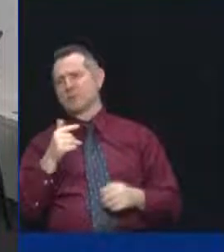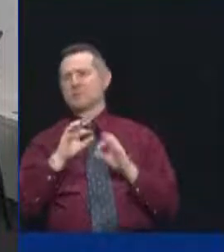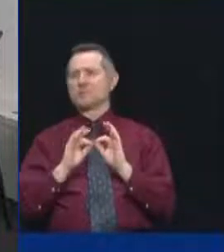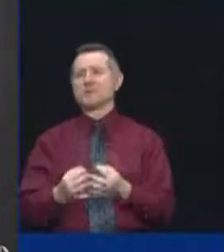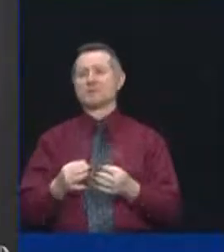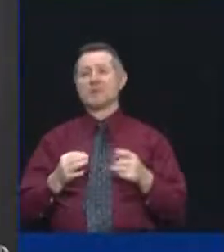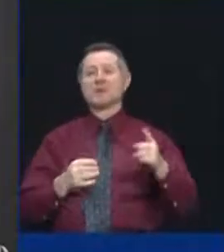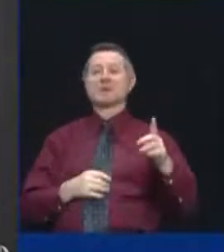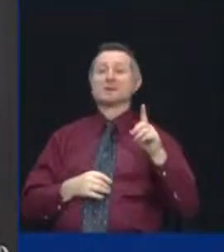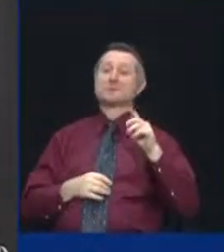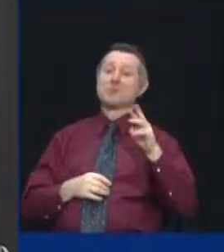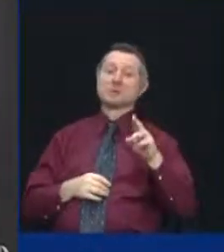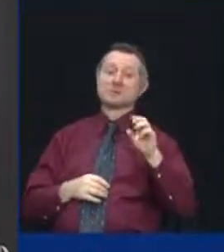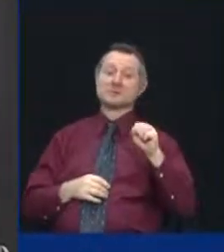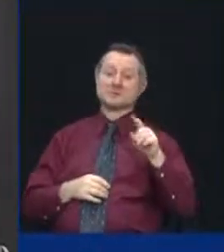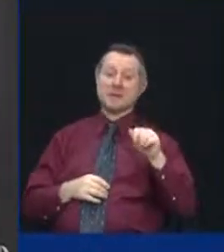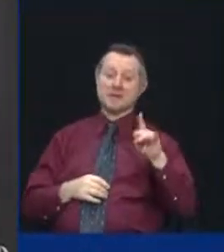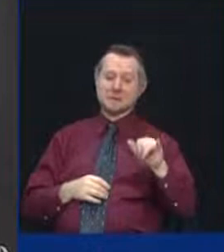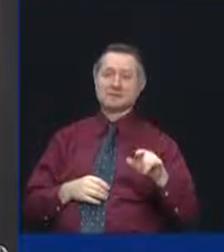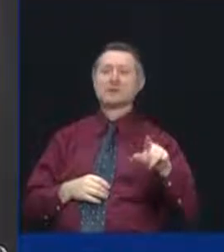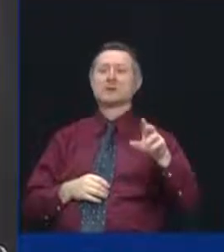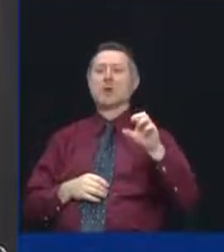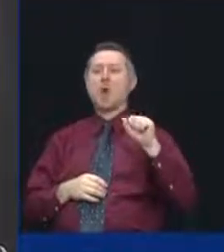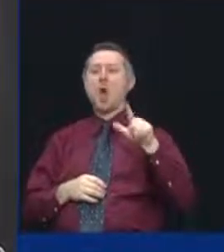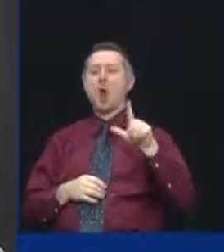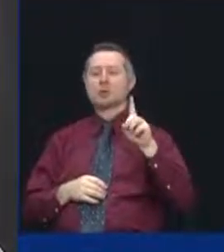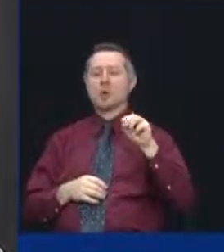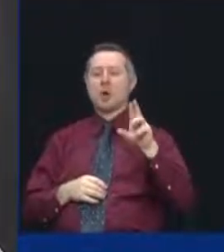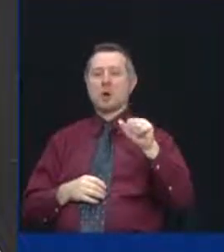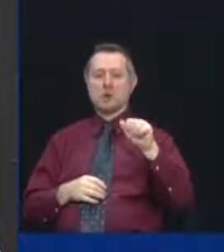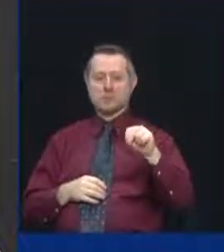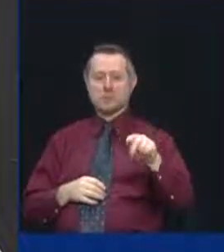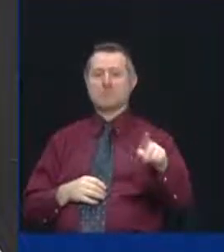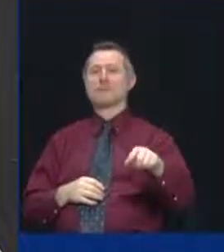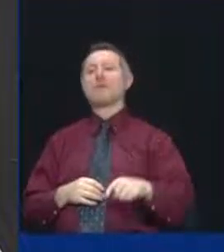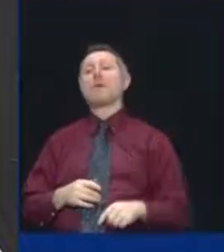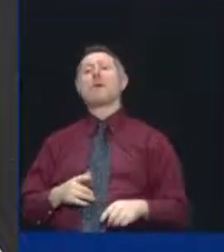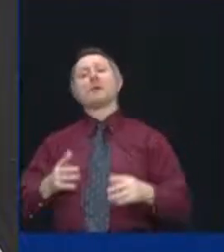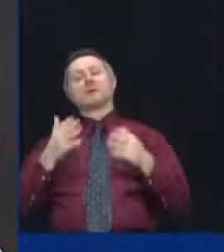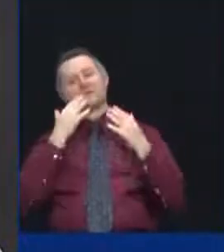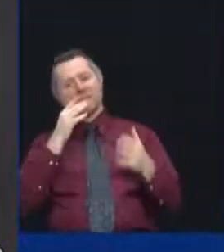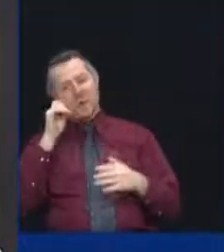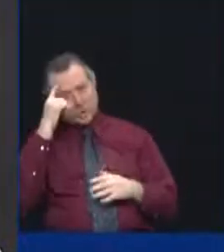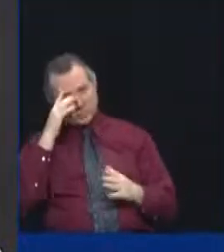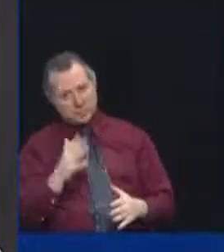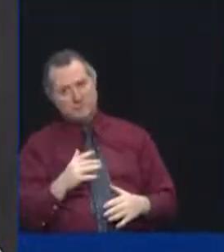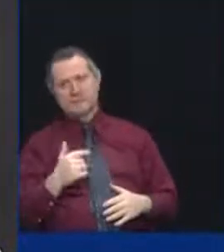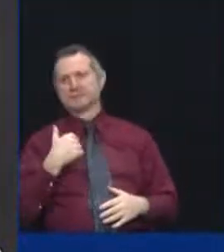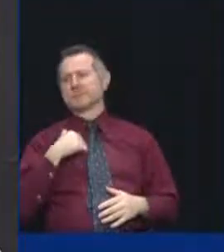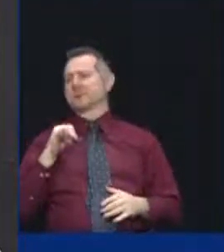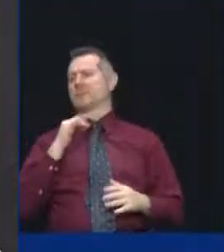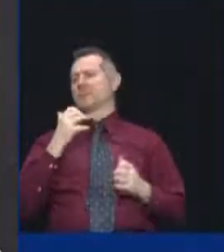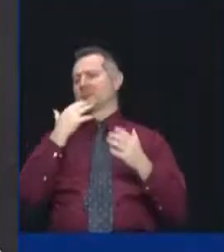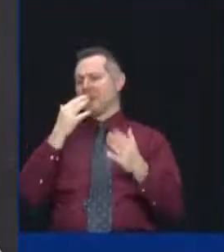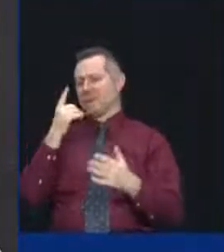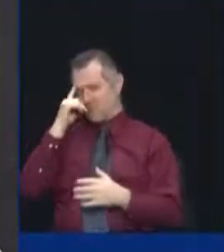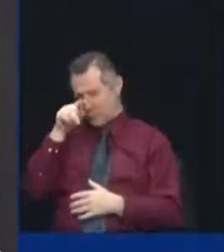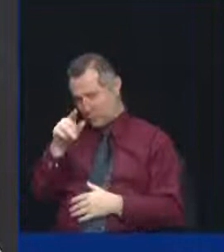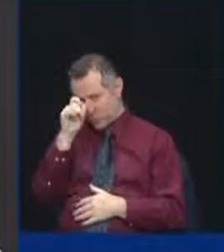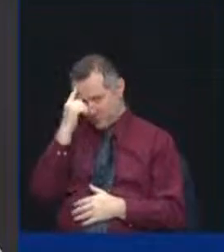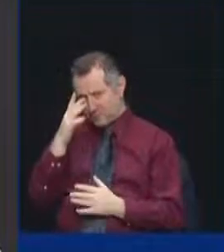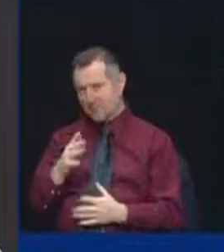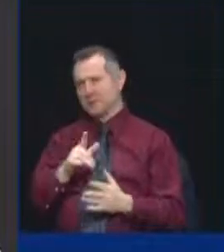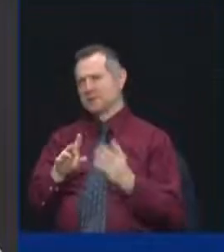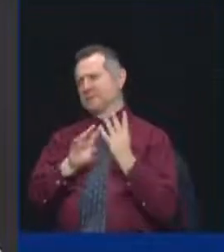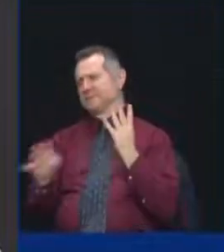you, Governor. First of all, similarly, I would like to thank you and all of your staff,